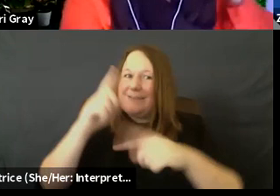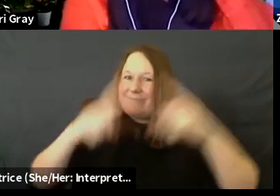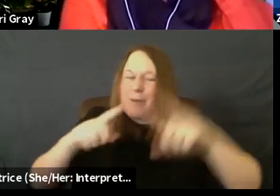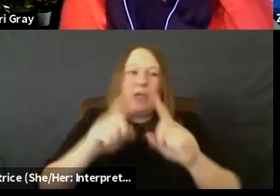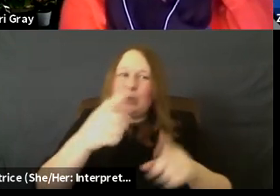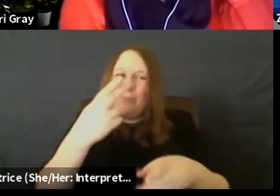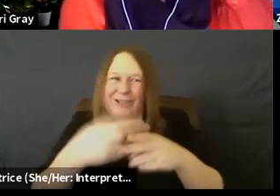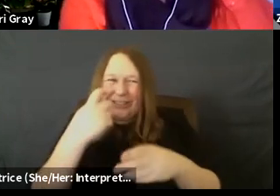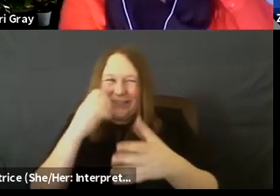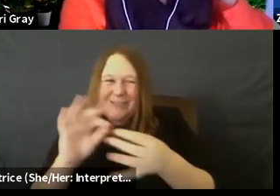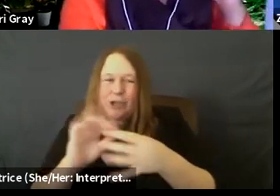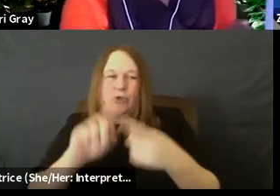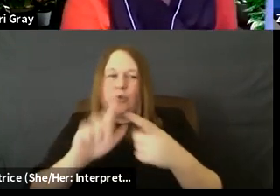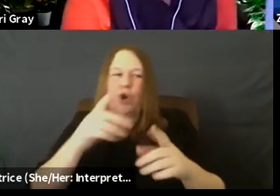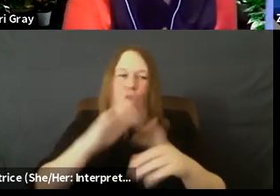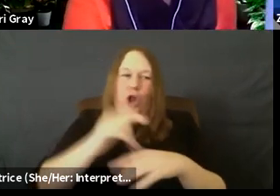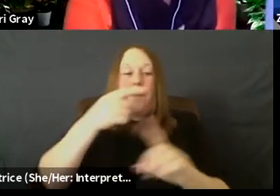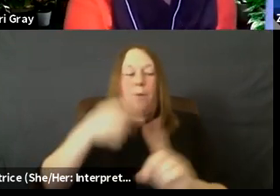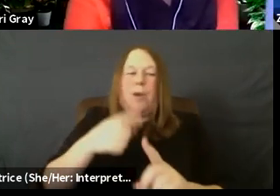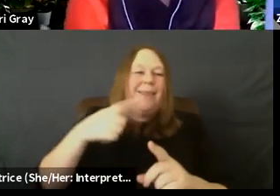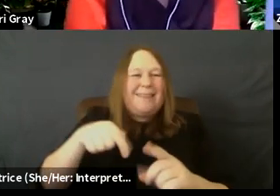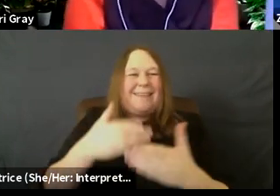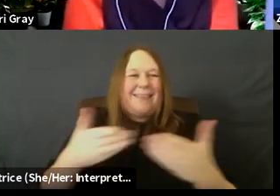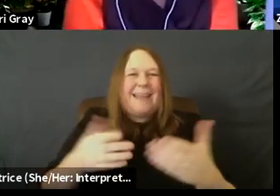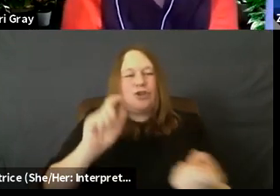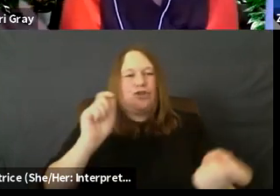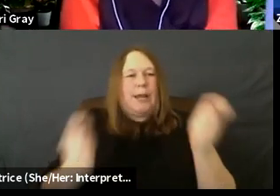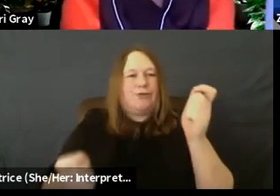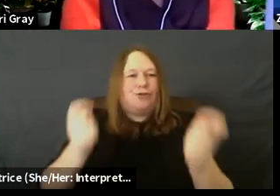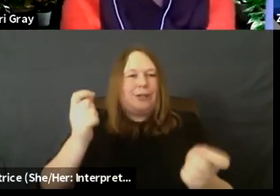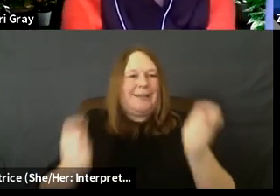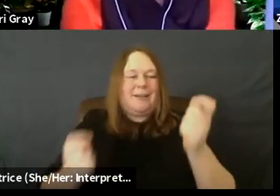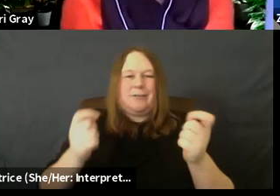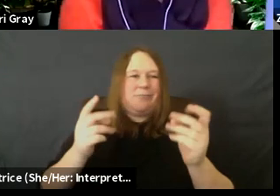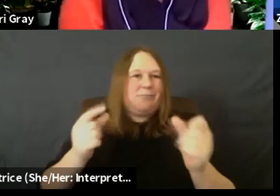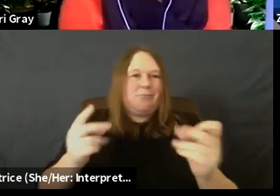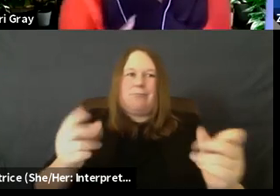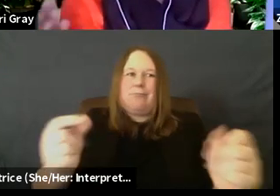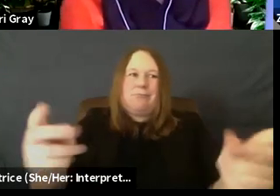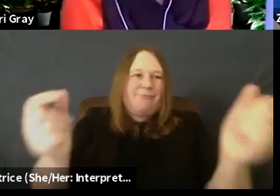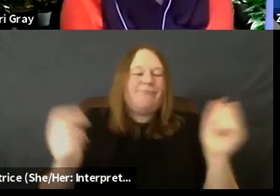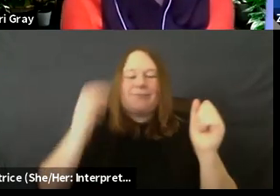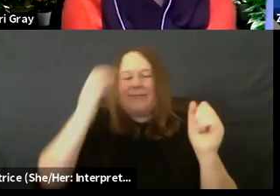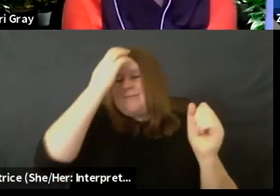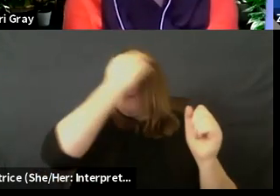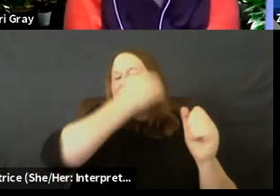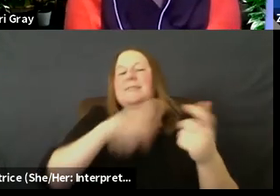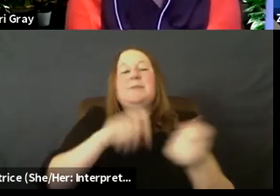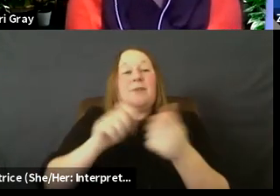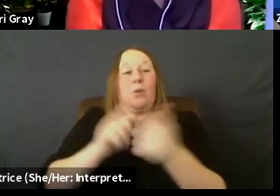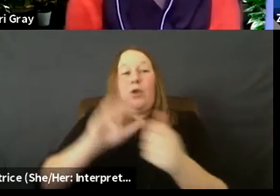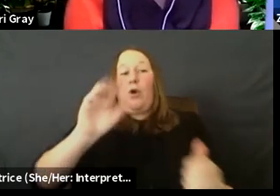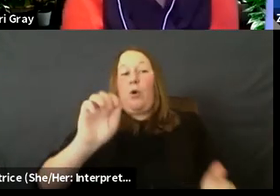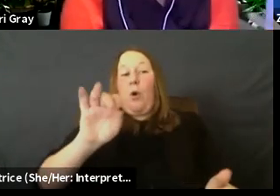you mentioned to your earlier point, that these things are changing sporadically. So as particularly with